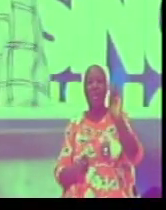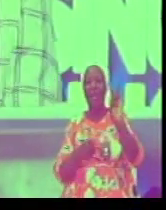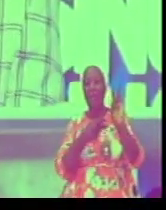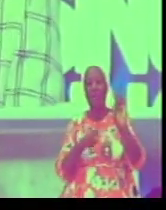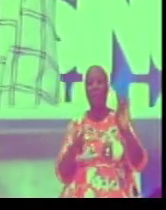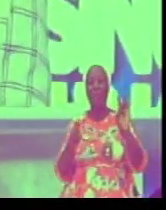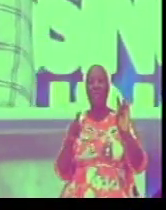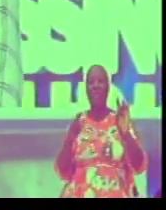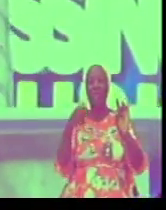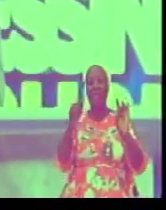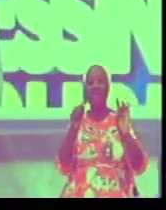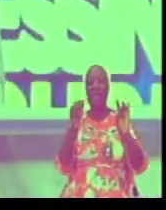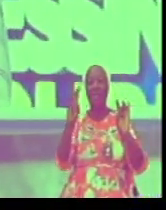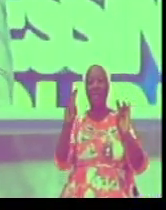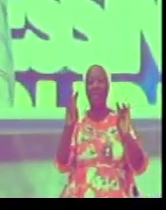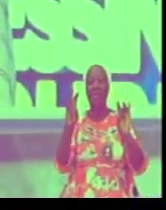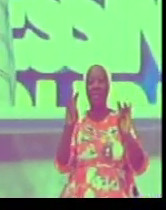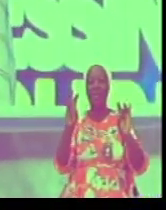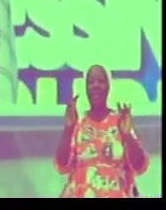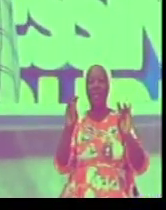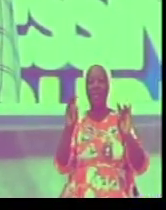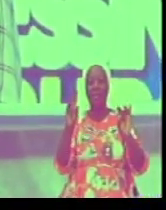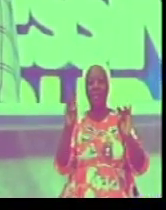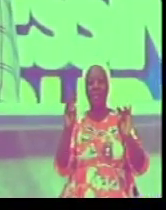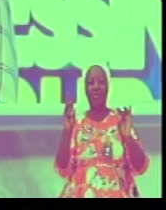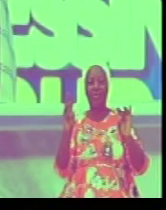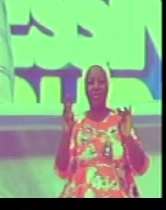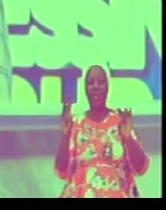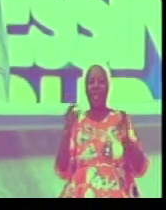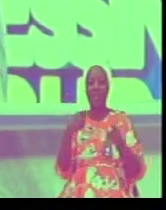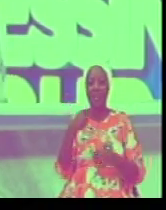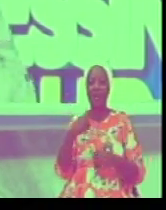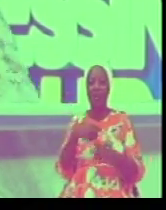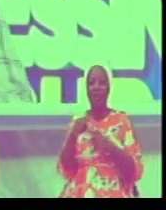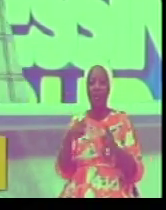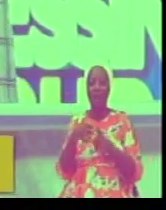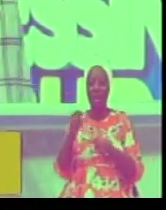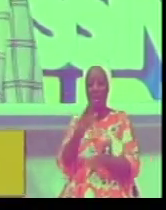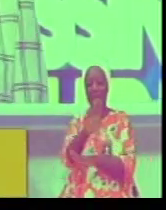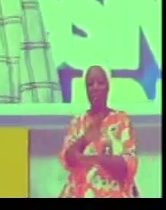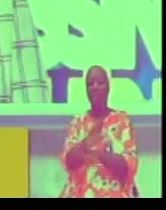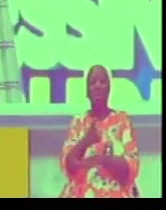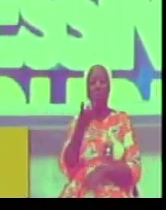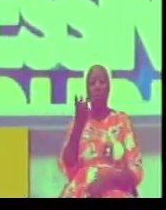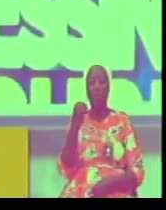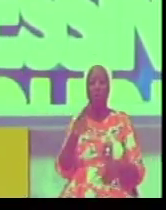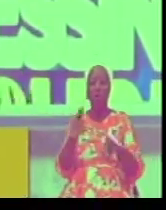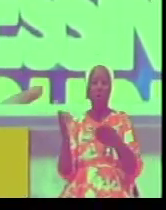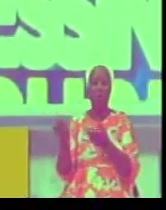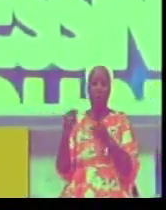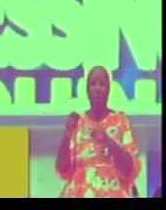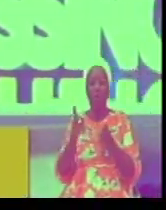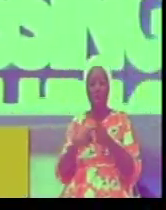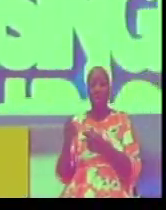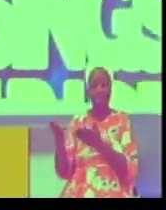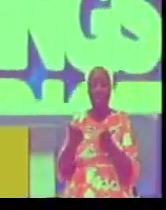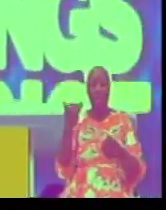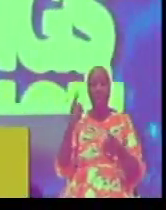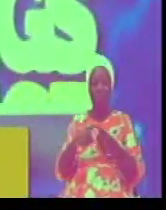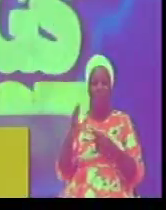at Matthew chapter 8, reading from verse 16. It says in verse 16, when the evening was